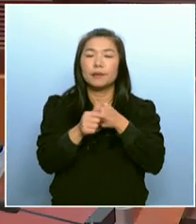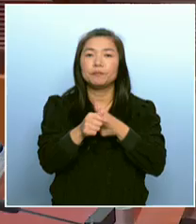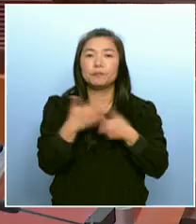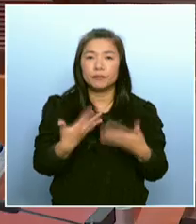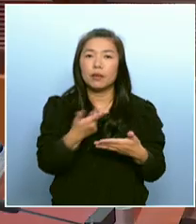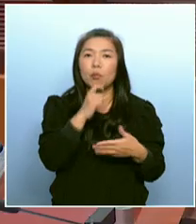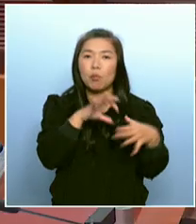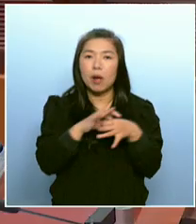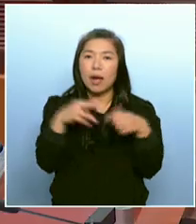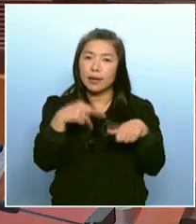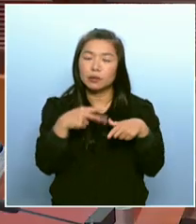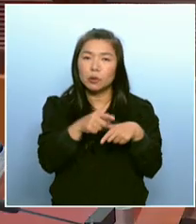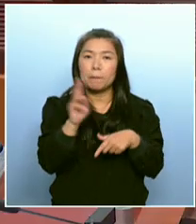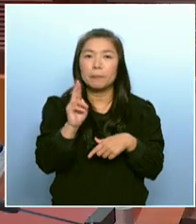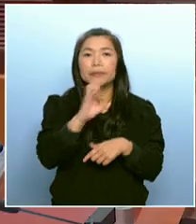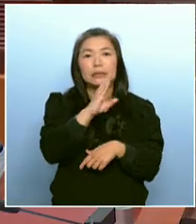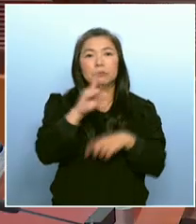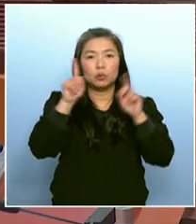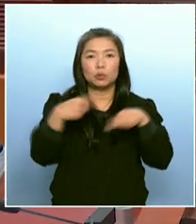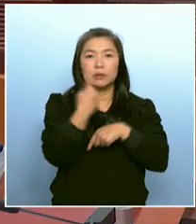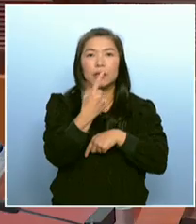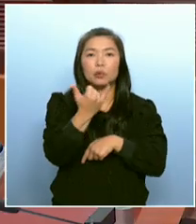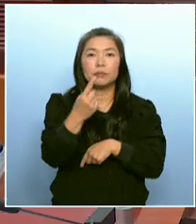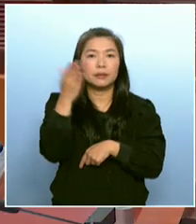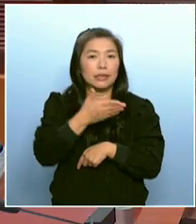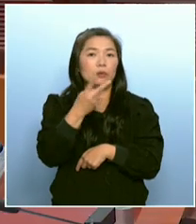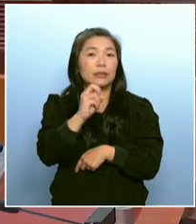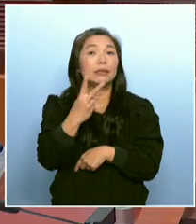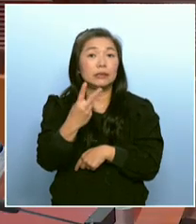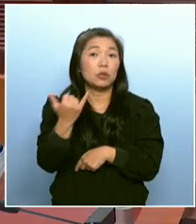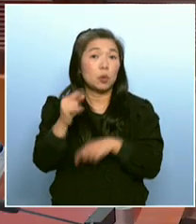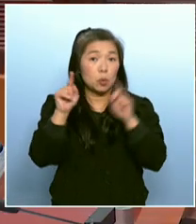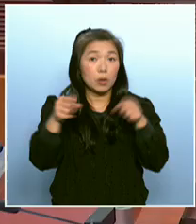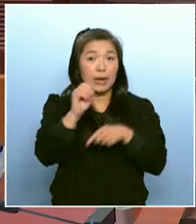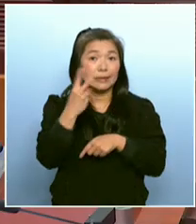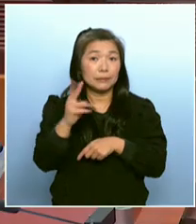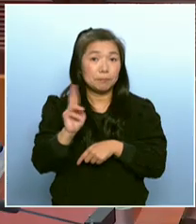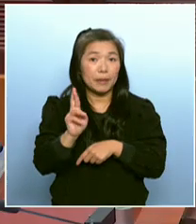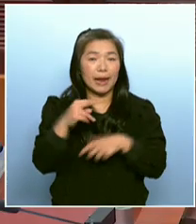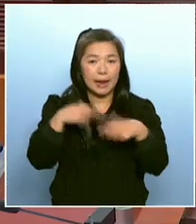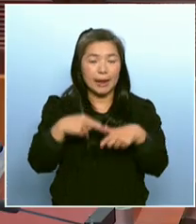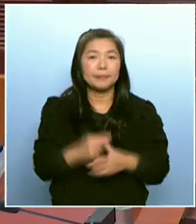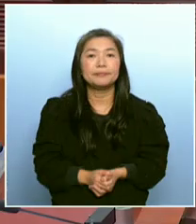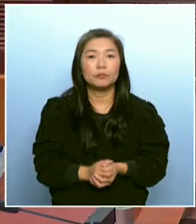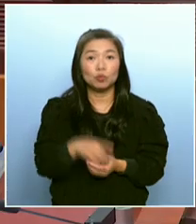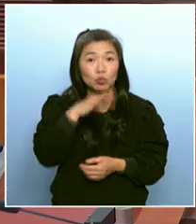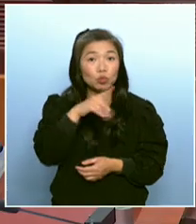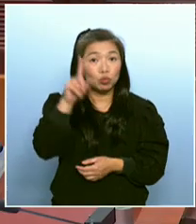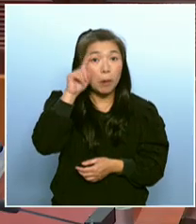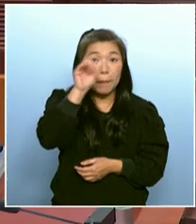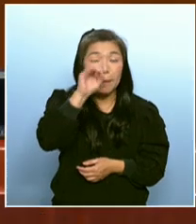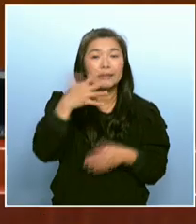Now I'll invite the administration to walk us through the paper, LC paper number